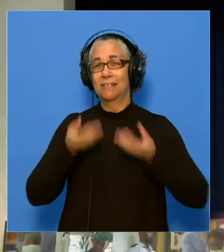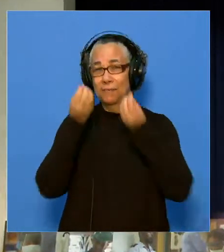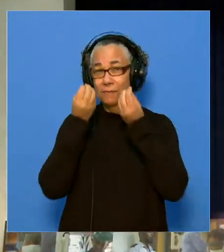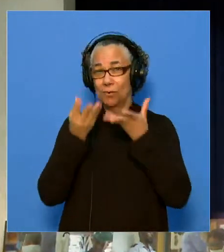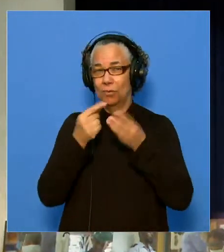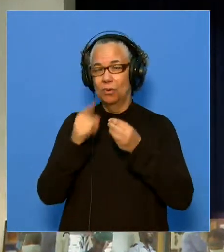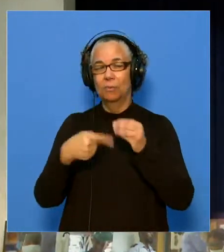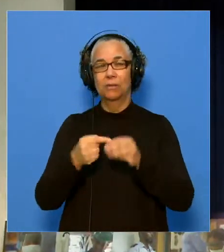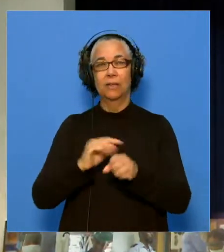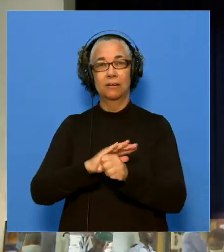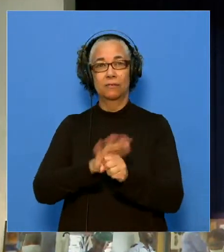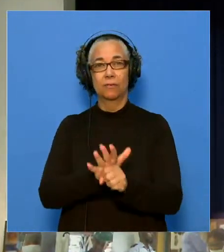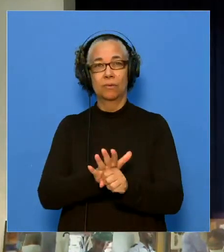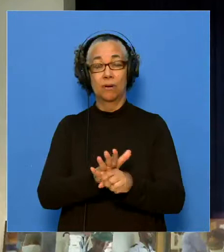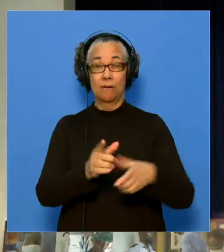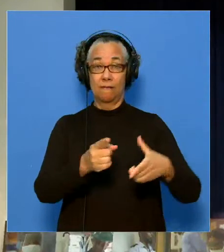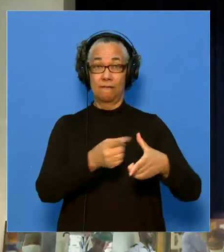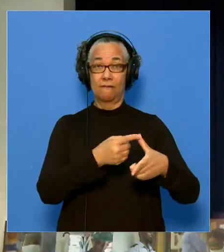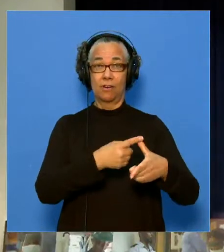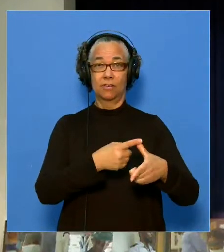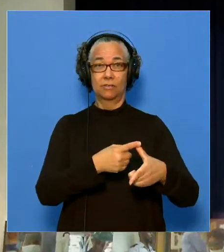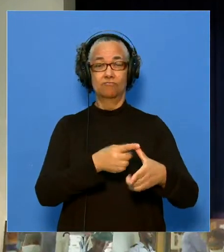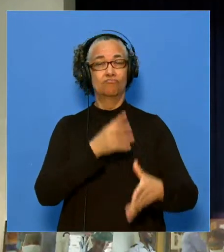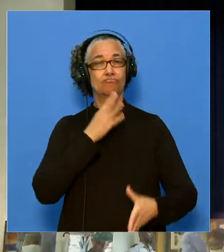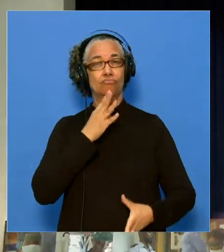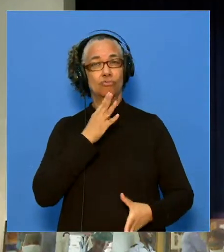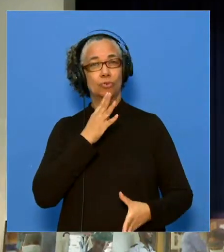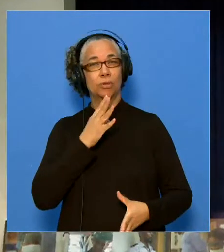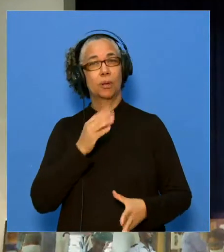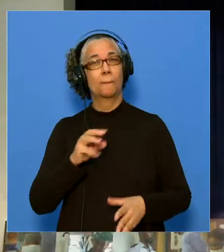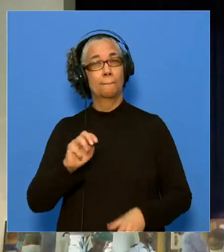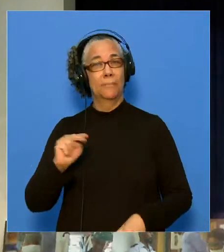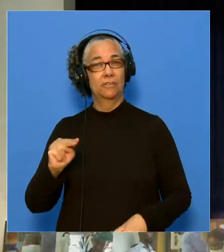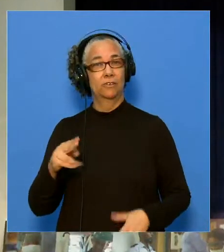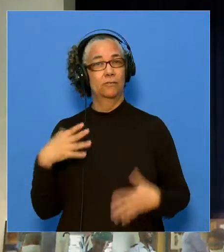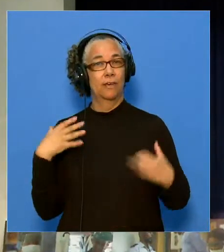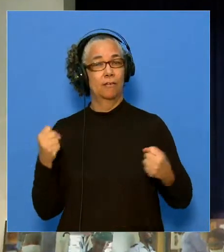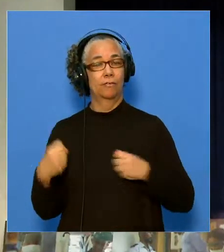the coronavirus. First, we will go to the Minister of Health. Minister?